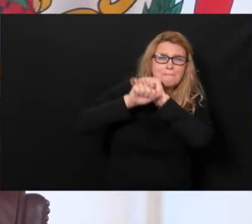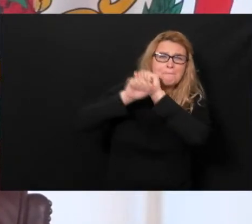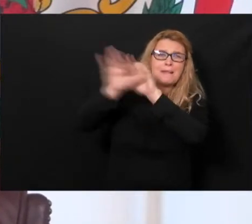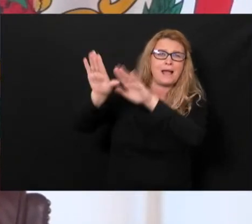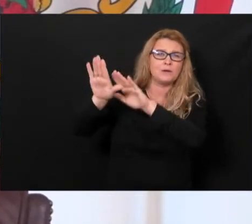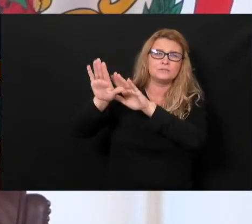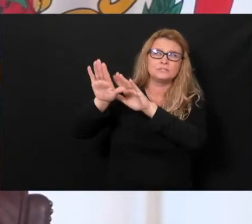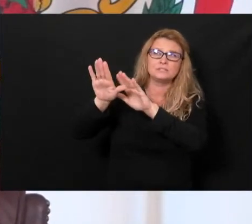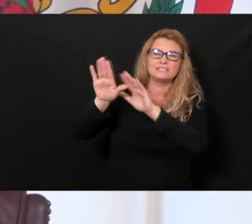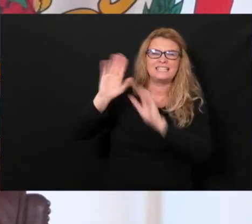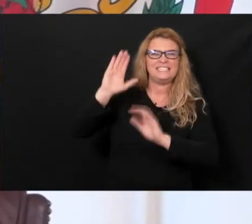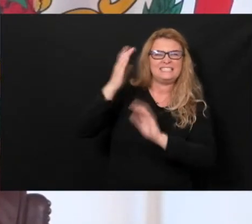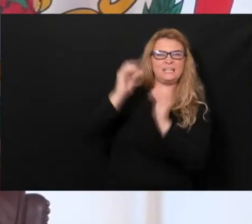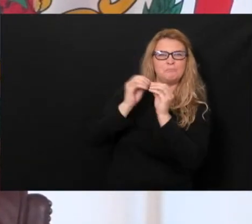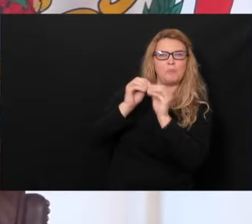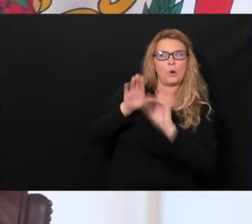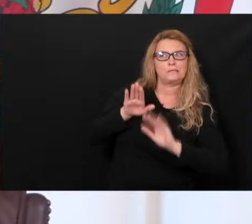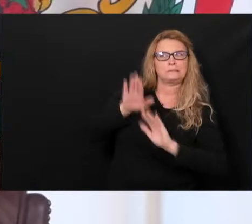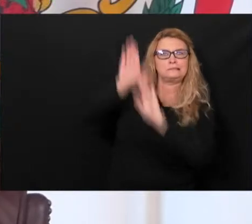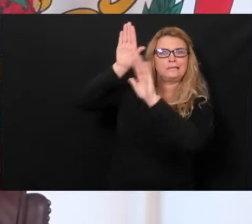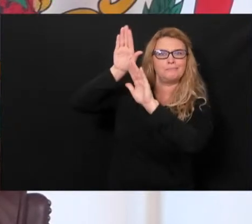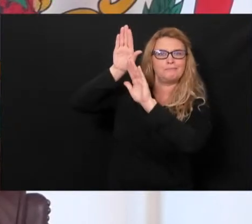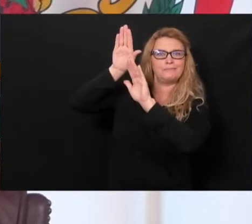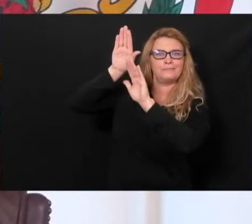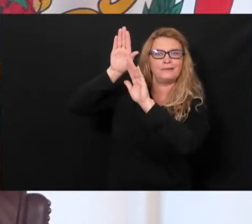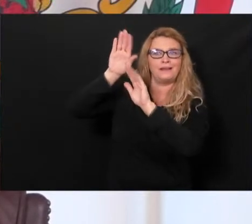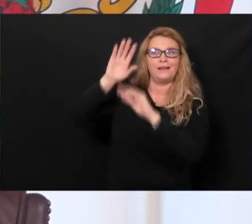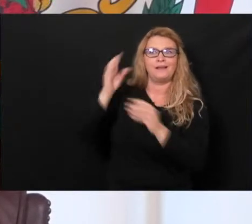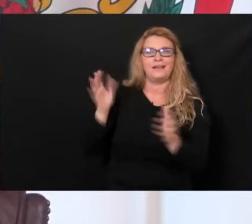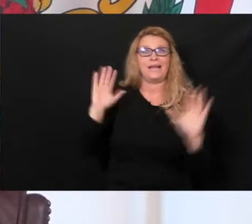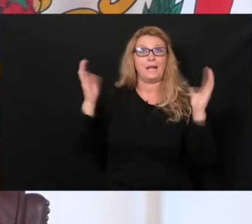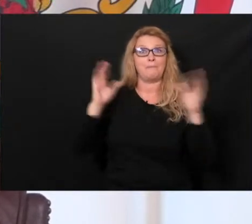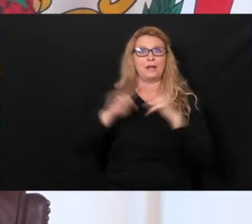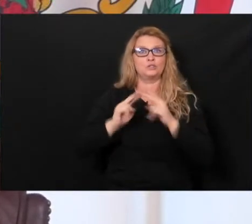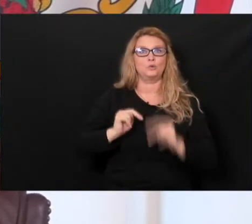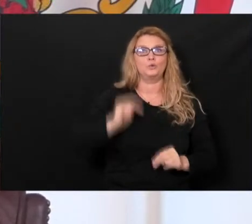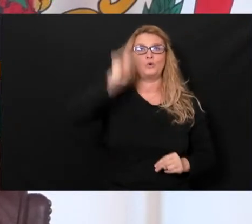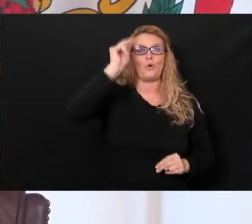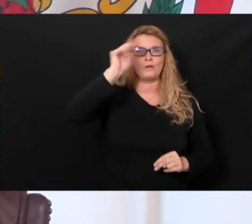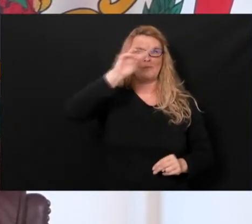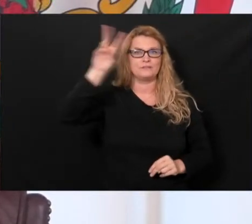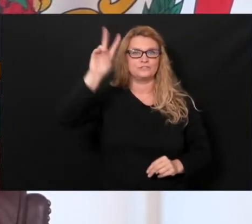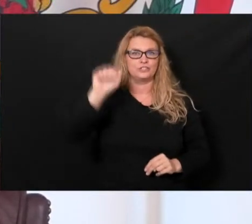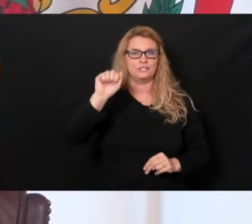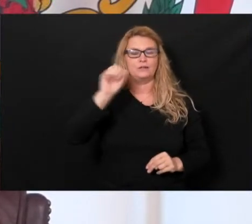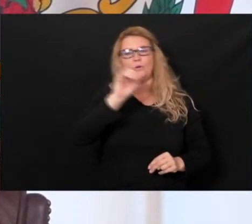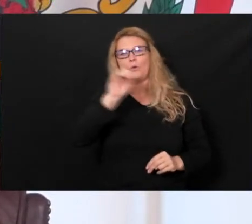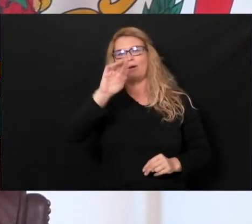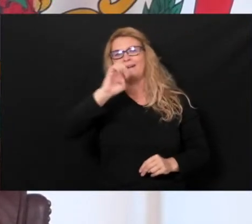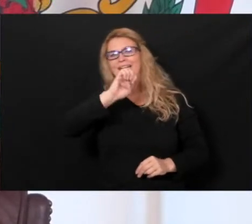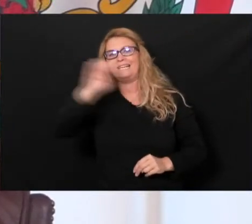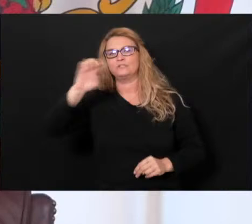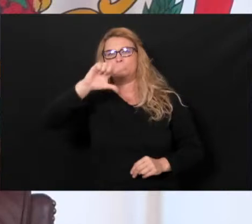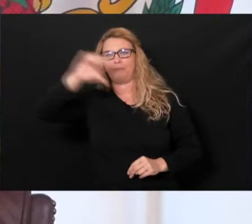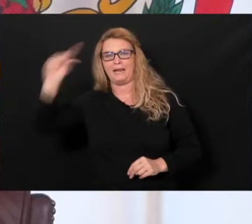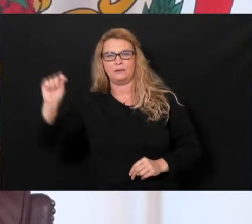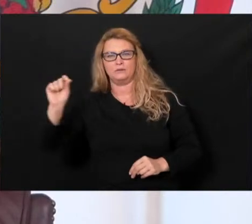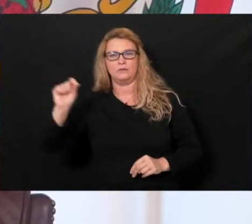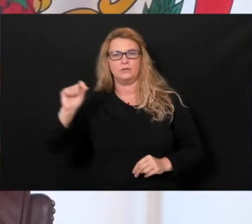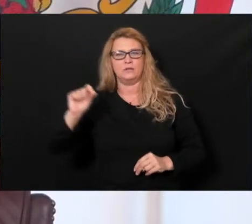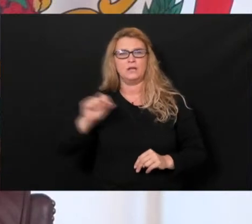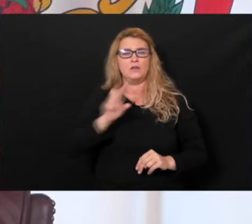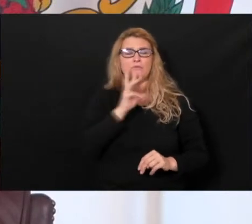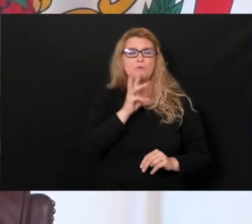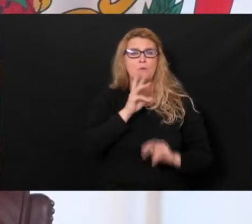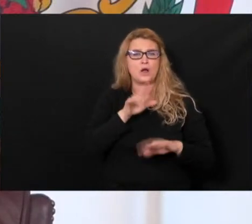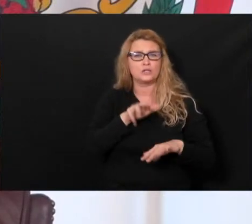more steep than those of northern West Virginia or the Eastern Panhandle. Absolutely, its streams